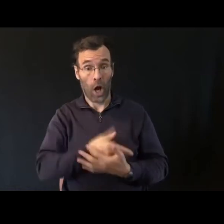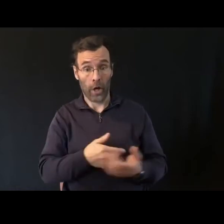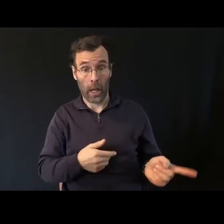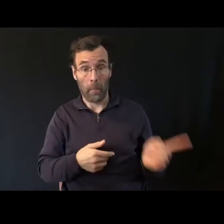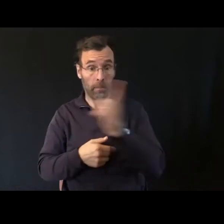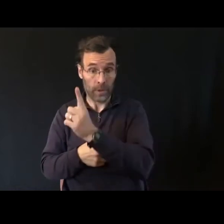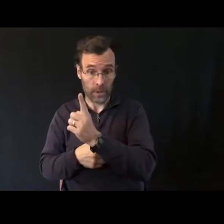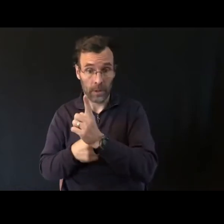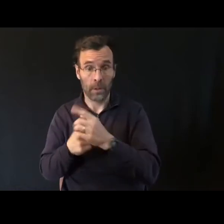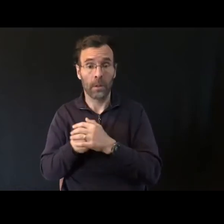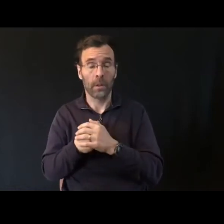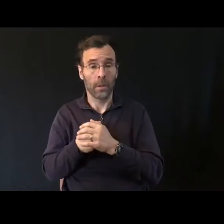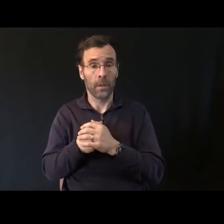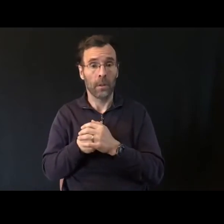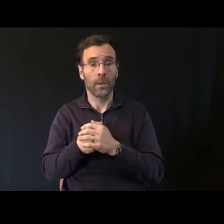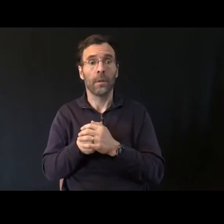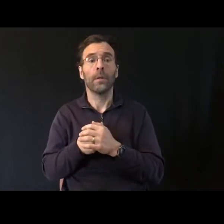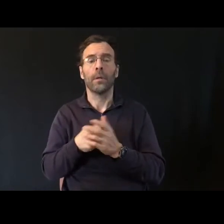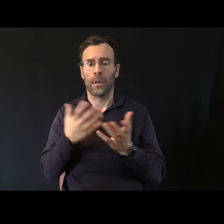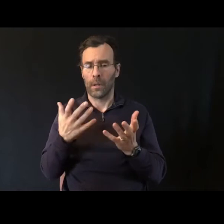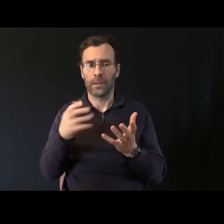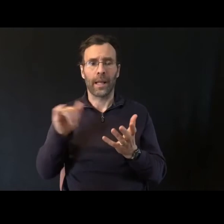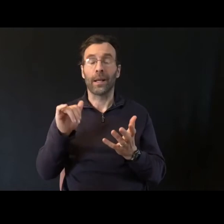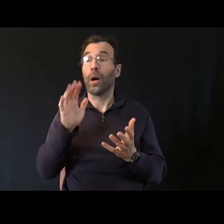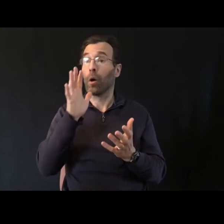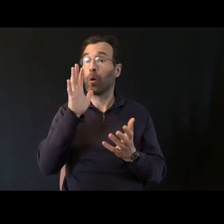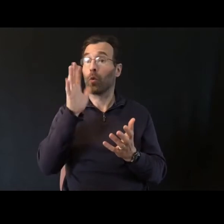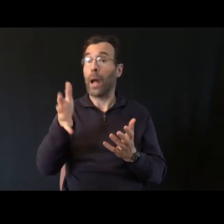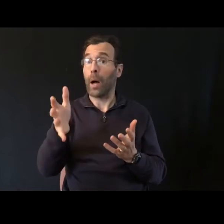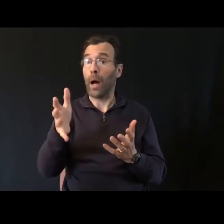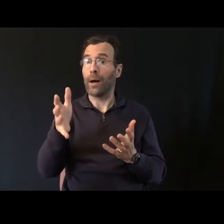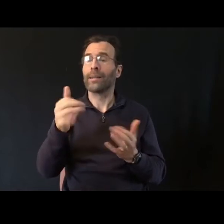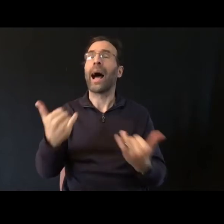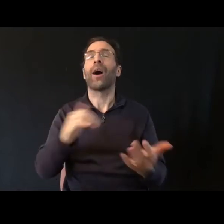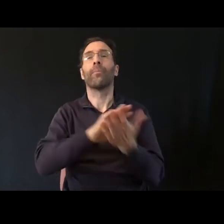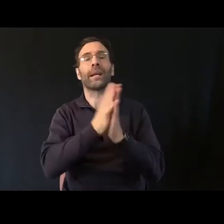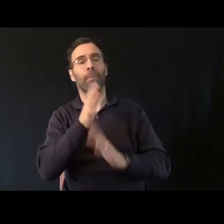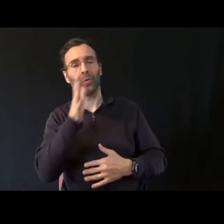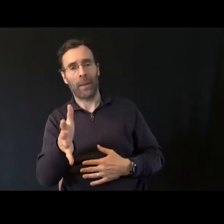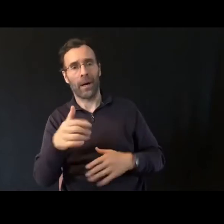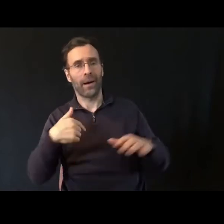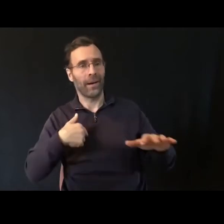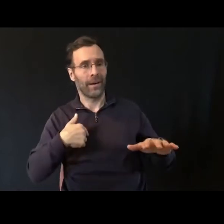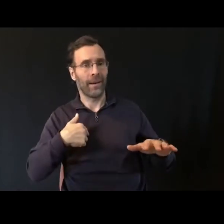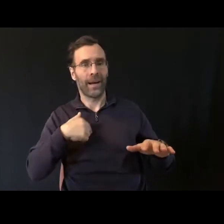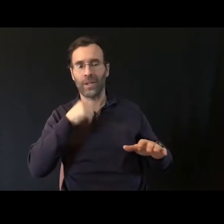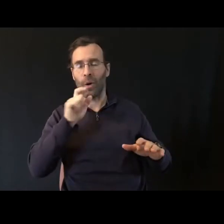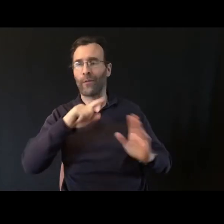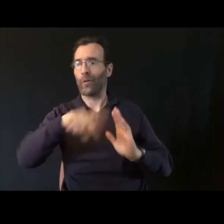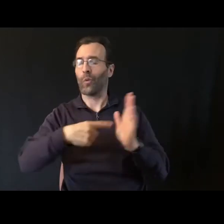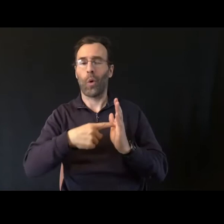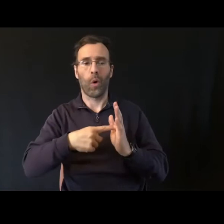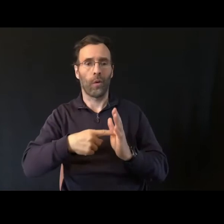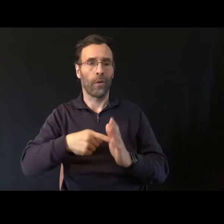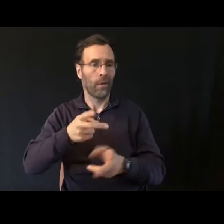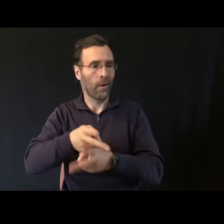when Auntie comes, it's like grandma is now grandma. And I'm not in that role of, you know,